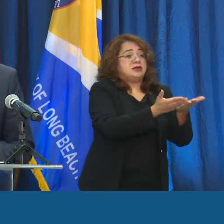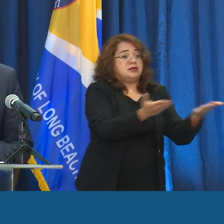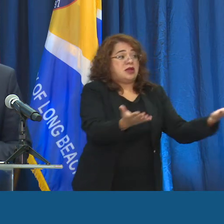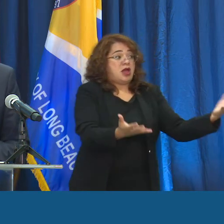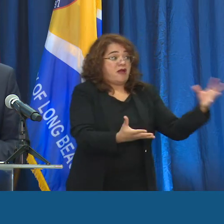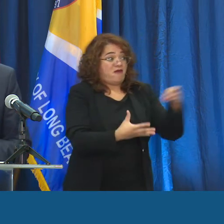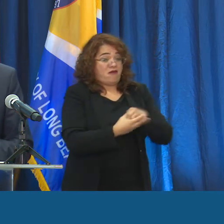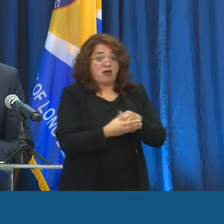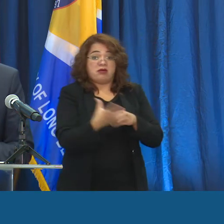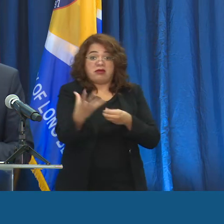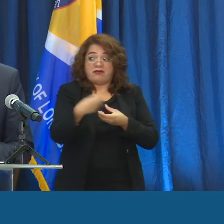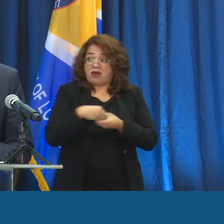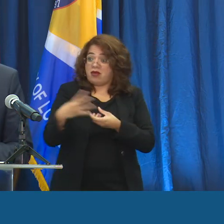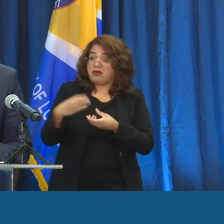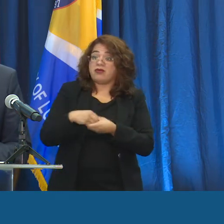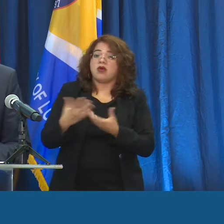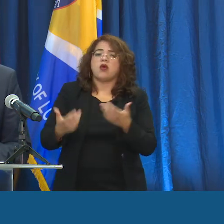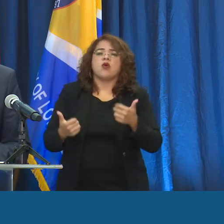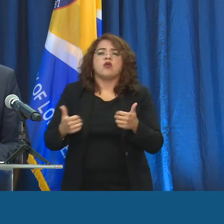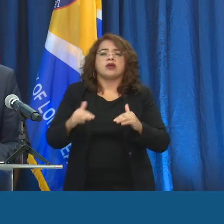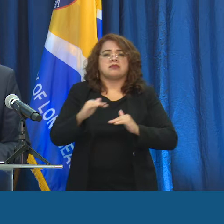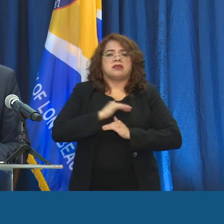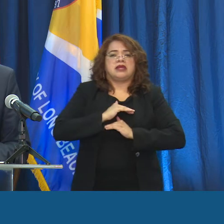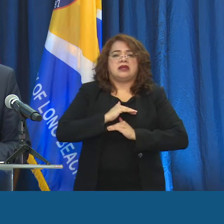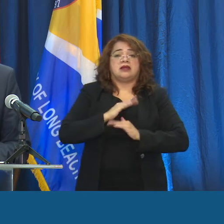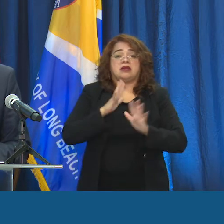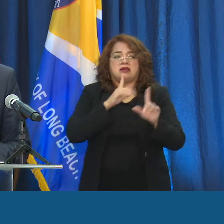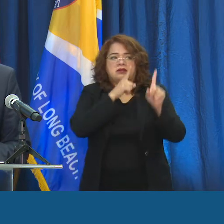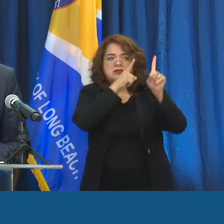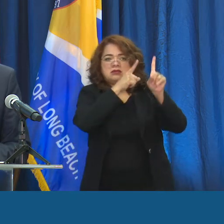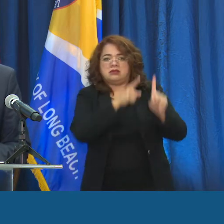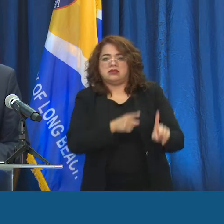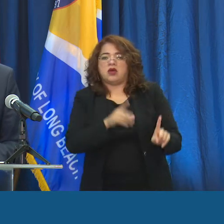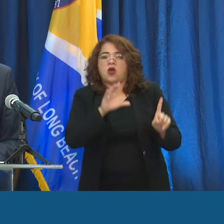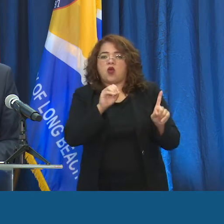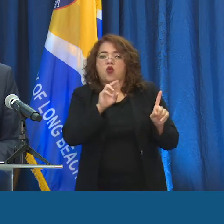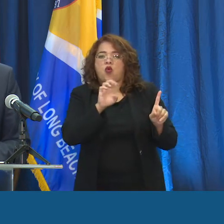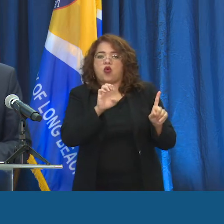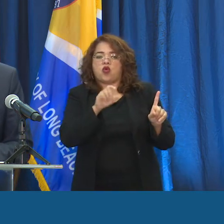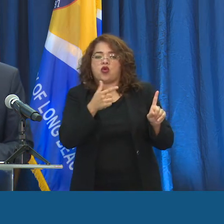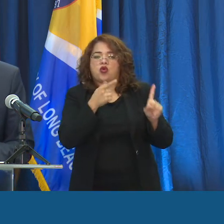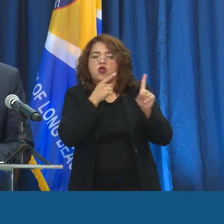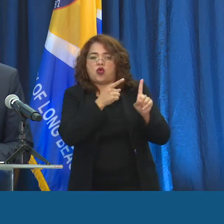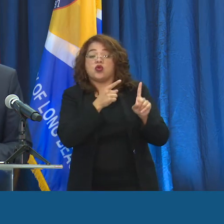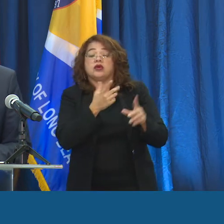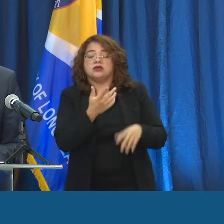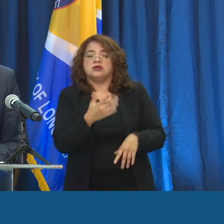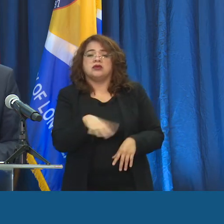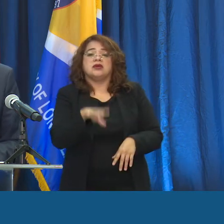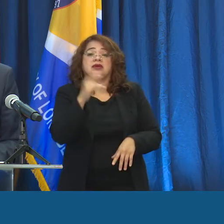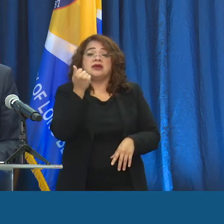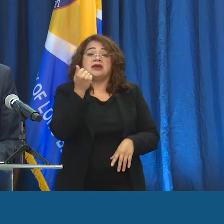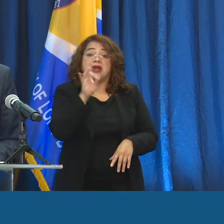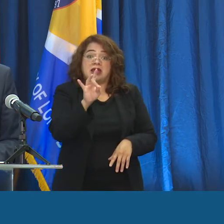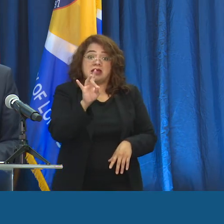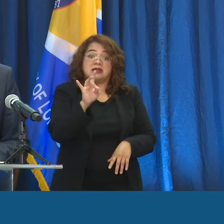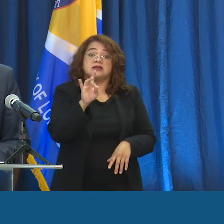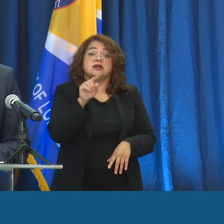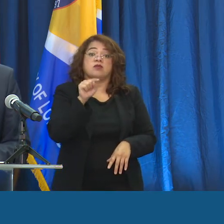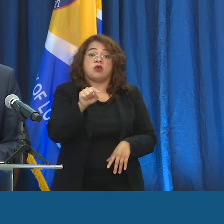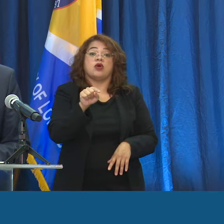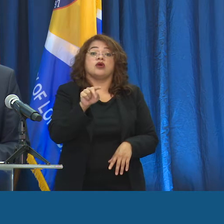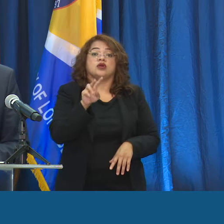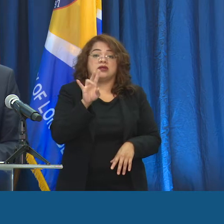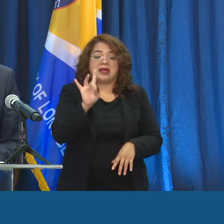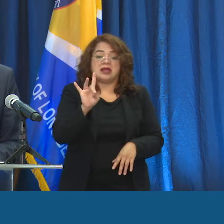see what is it that meets those core goals. And so in total, we reduce about $18.8 million, but the net